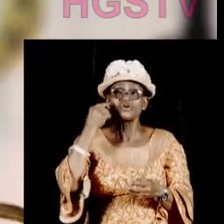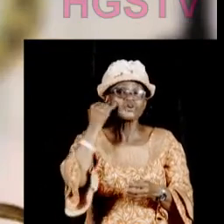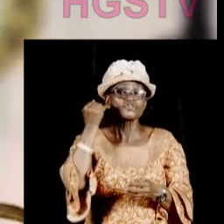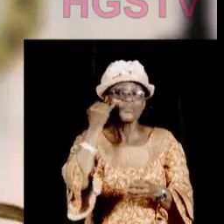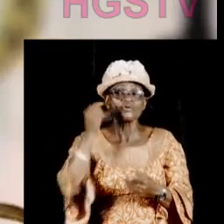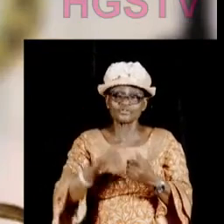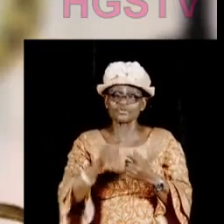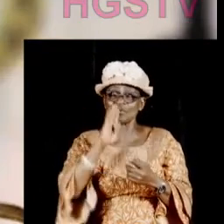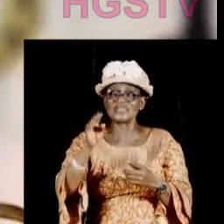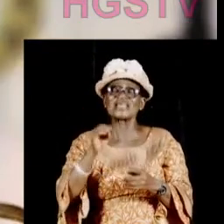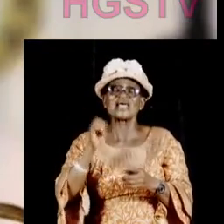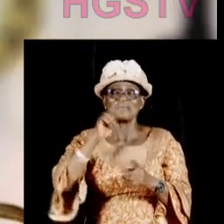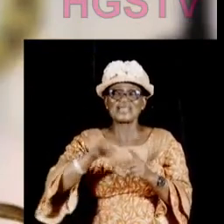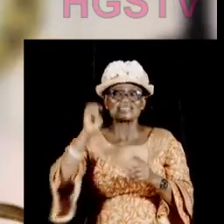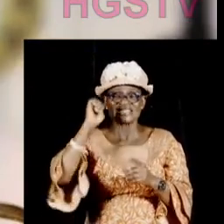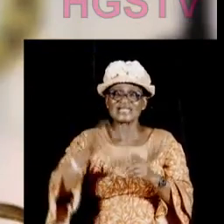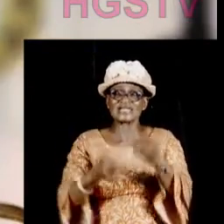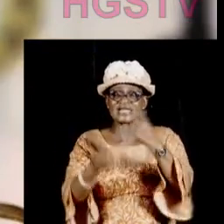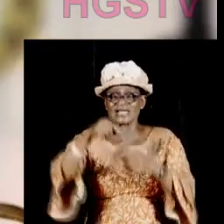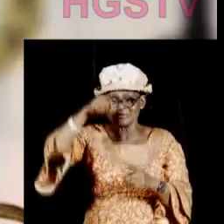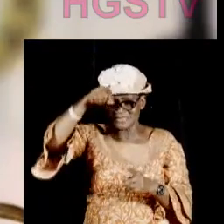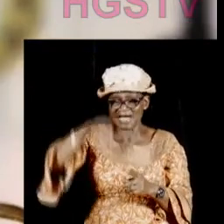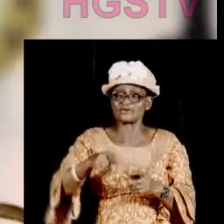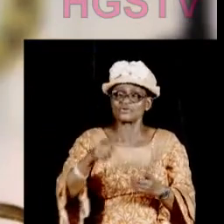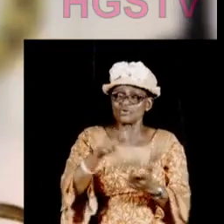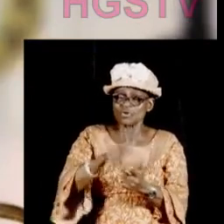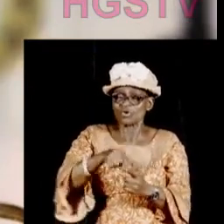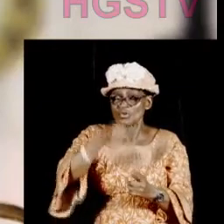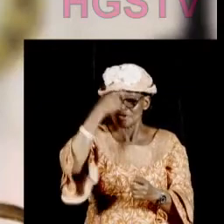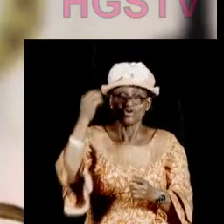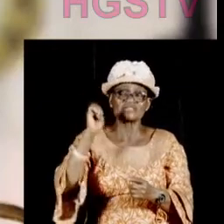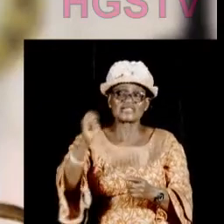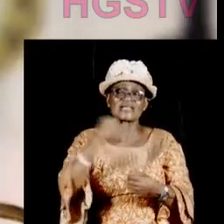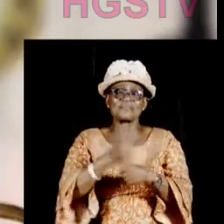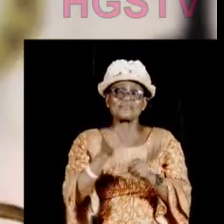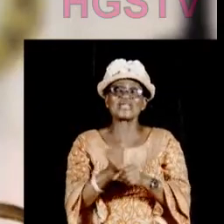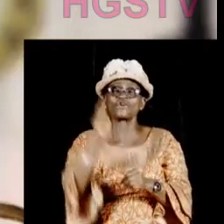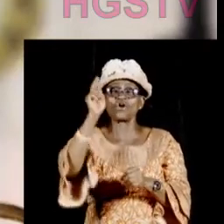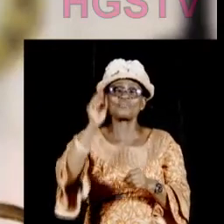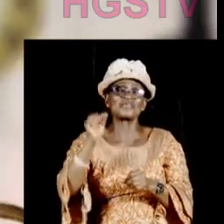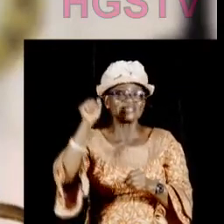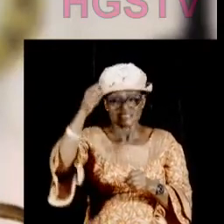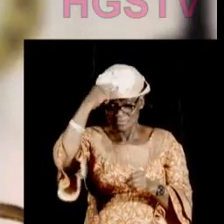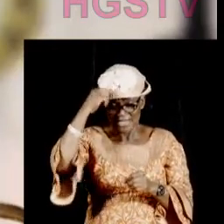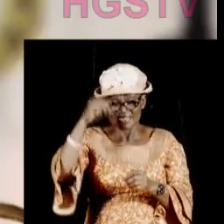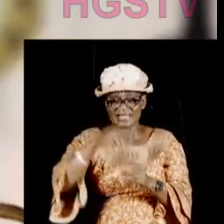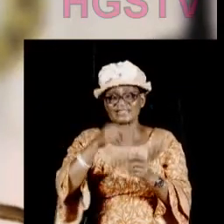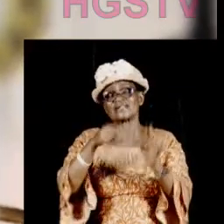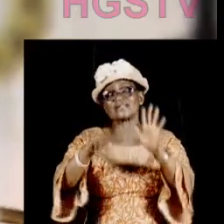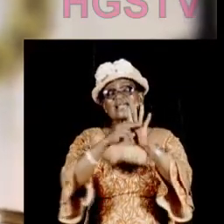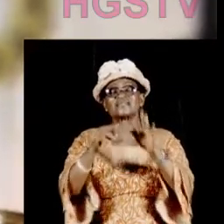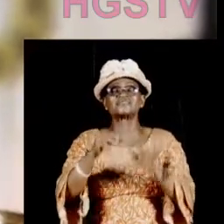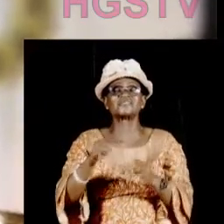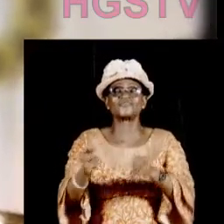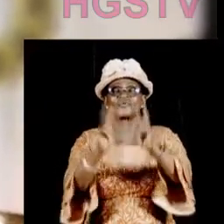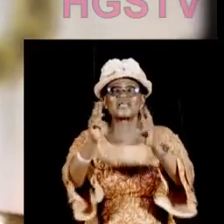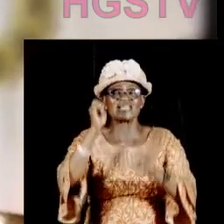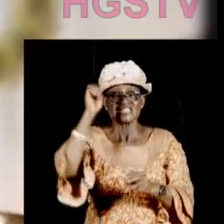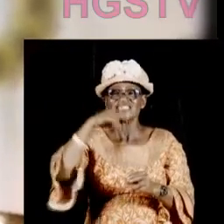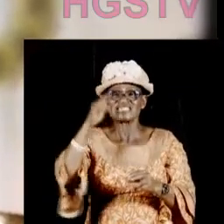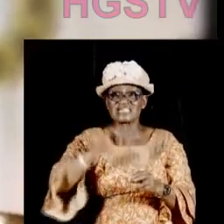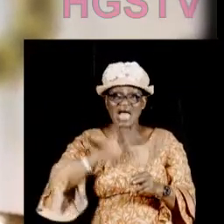he came down low, because he made up his mind in a negative way. He said, I will run after the man